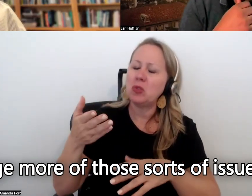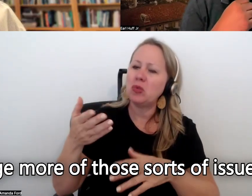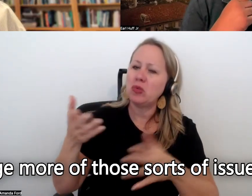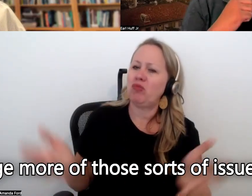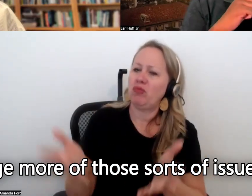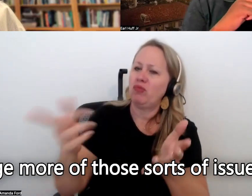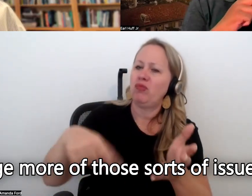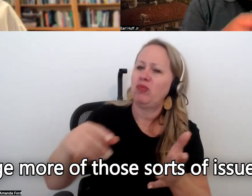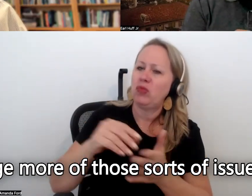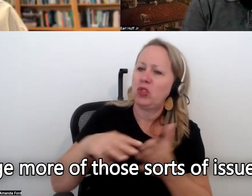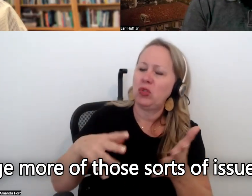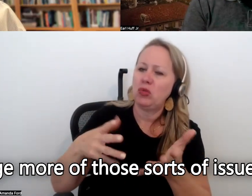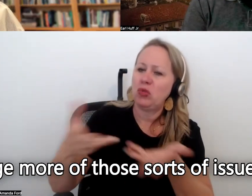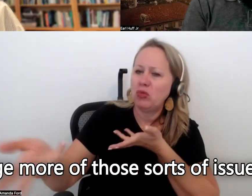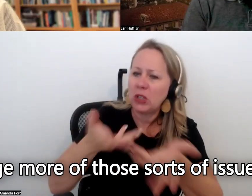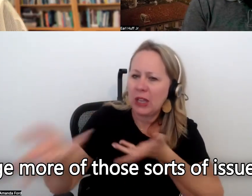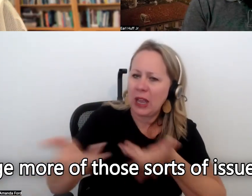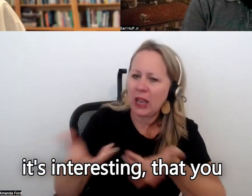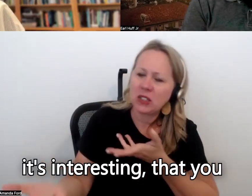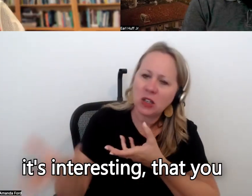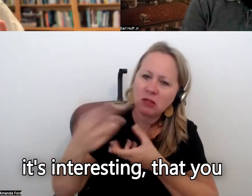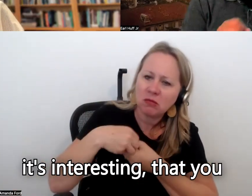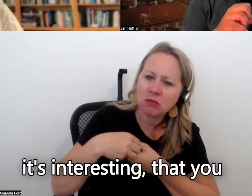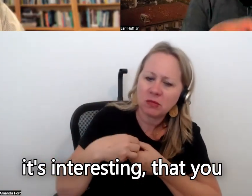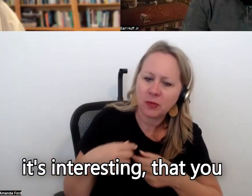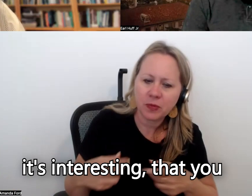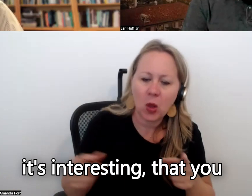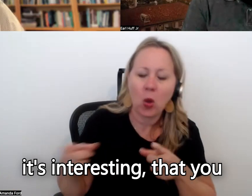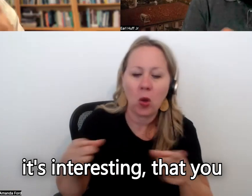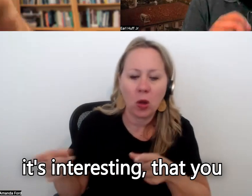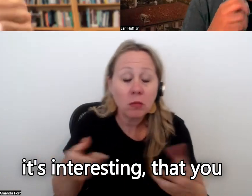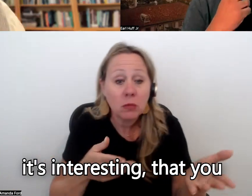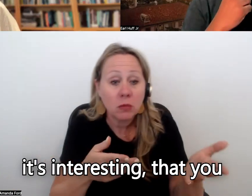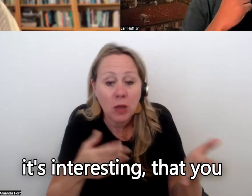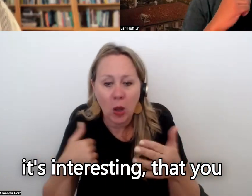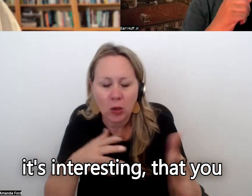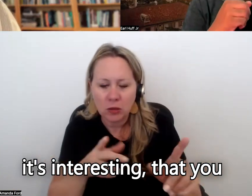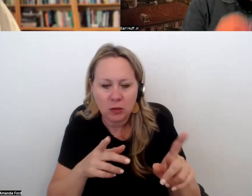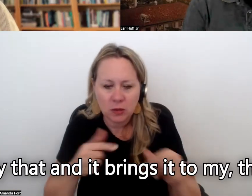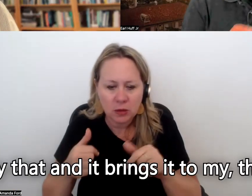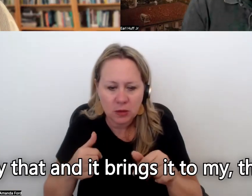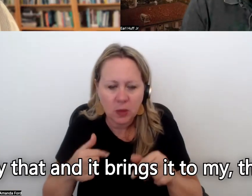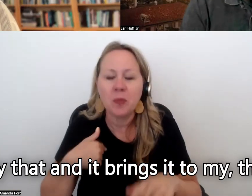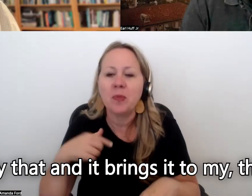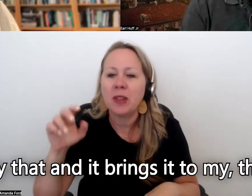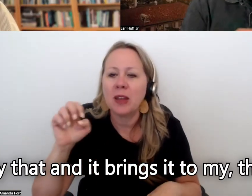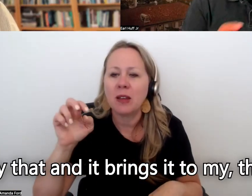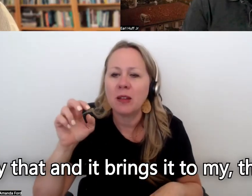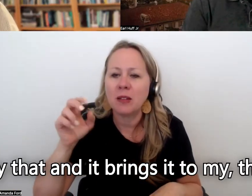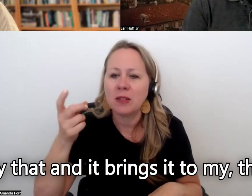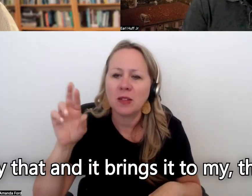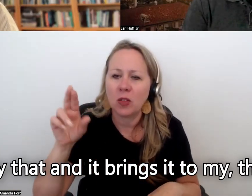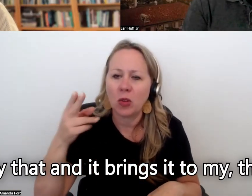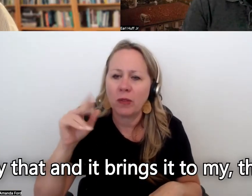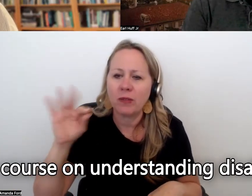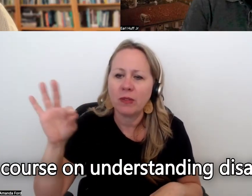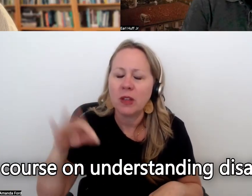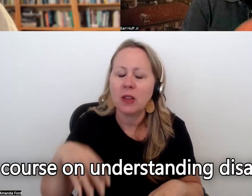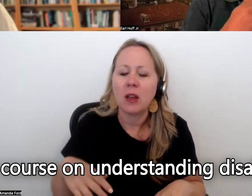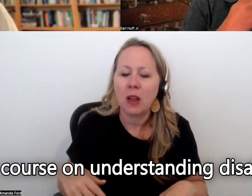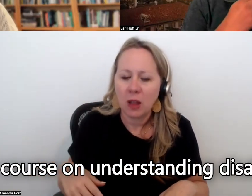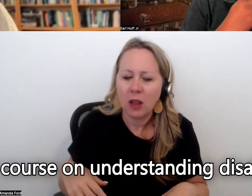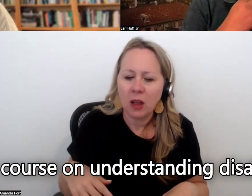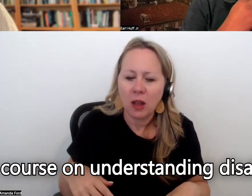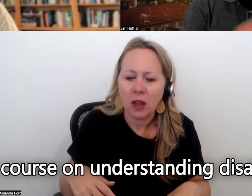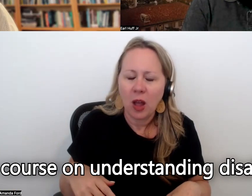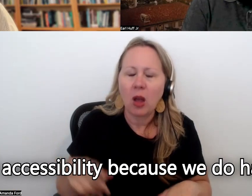reveal and engage more on those sorts of issues. So it's interesting. I'm sorry, don't want to chime, but No, you say that, and it brings it to the other